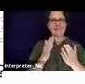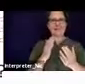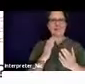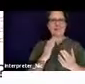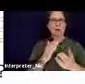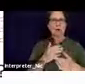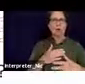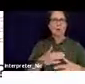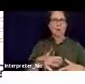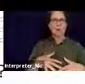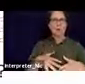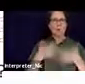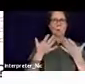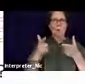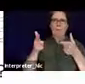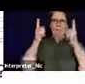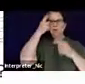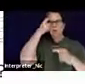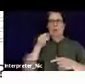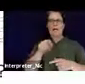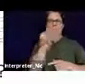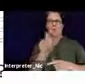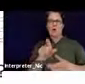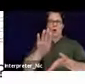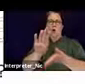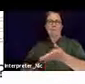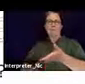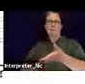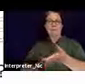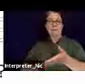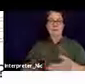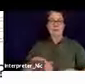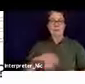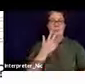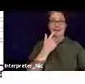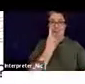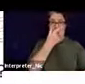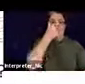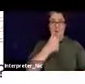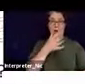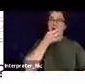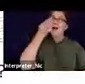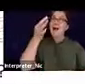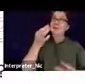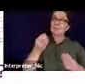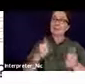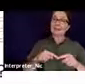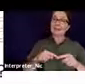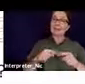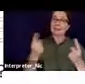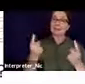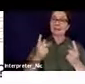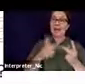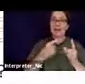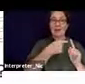take them out of that process. And actually, to seemingly be asking for something that no one else is asking for, which is what I believe is a student. I